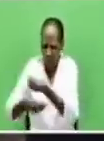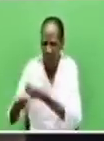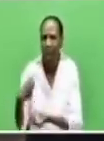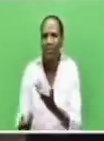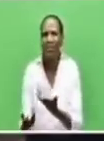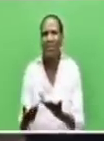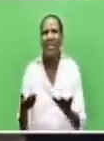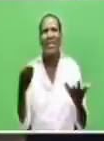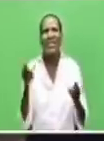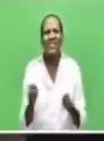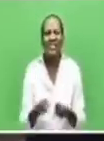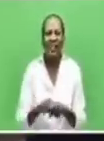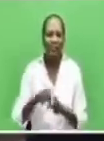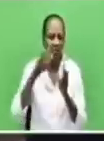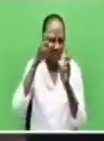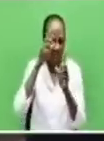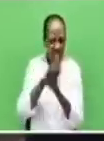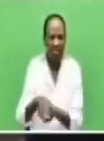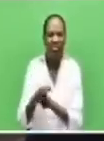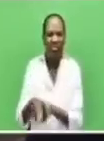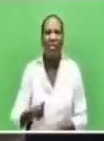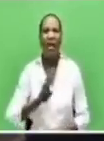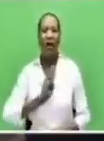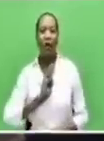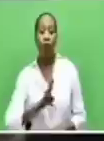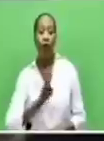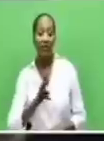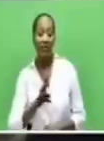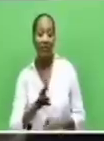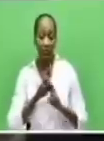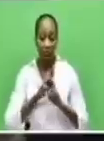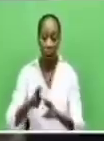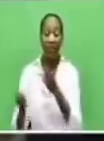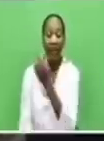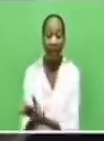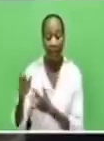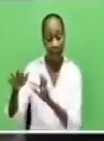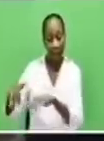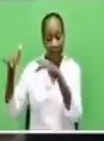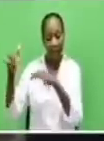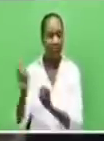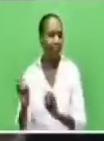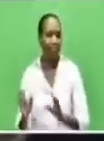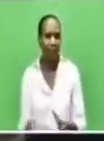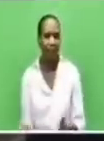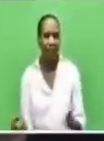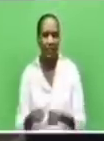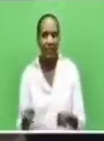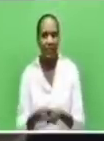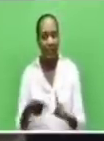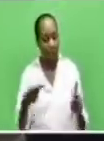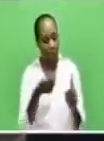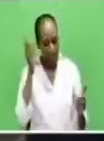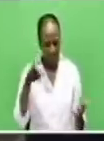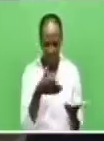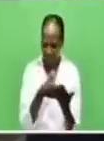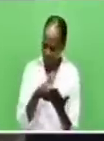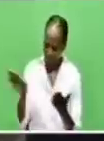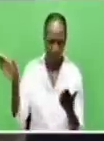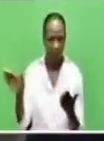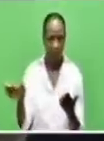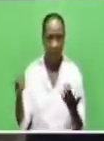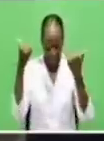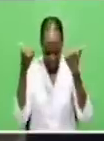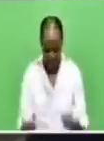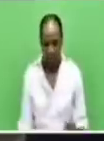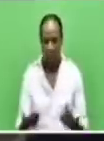and crushing the voices of accountability in parliament. Like a handler, she must be removed, and she must be